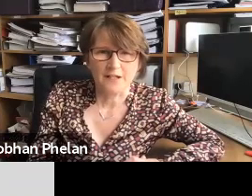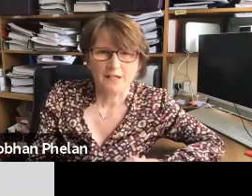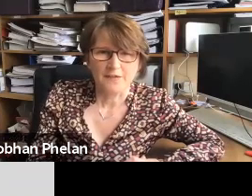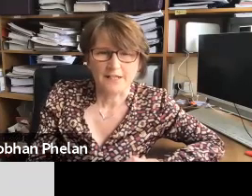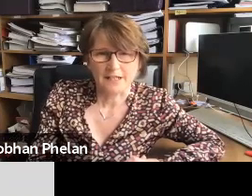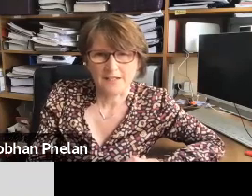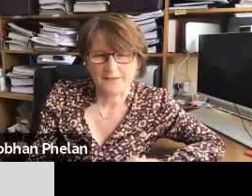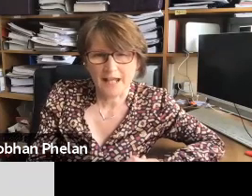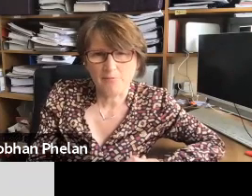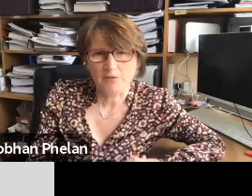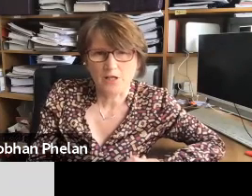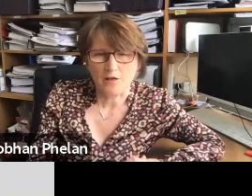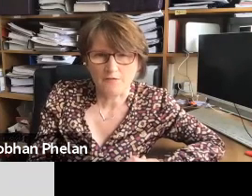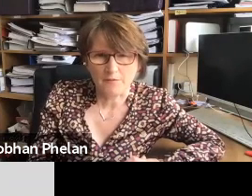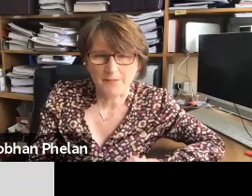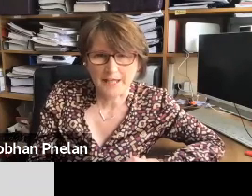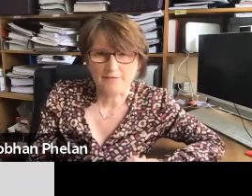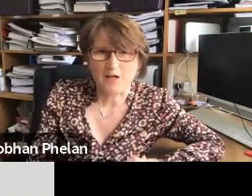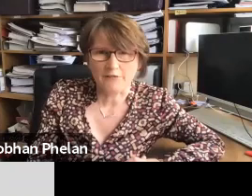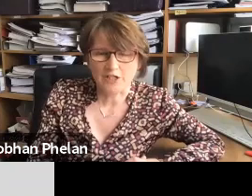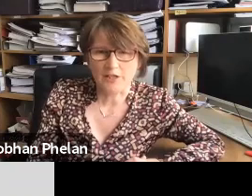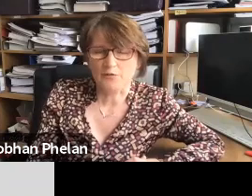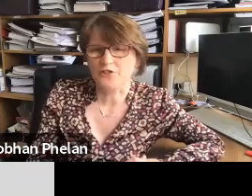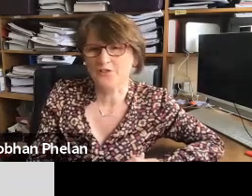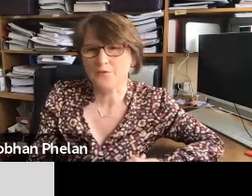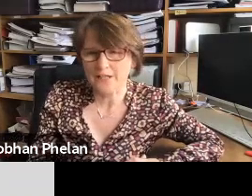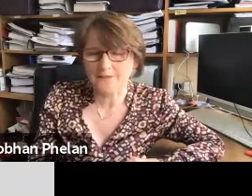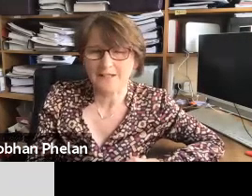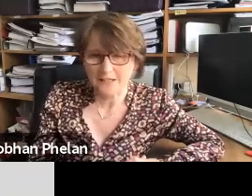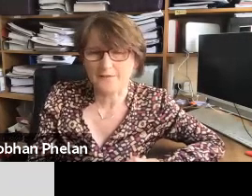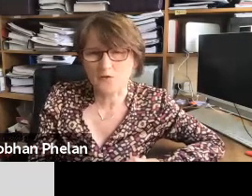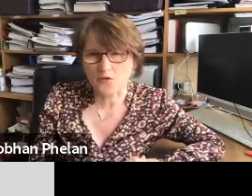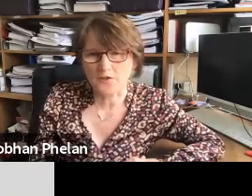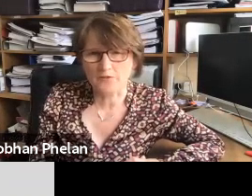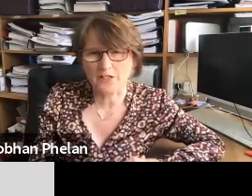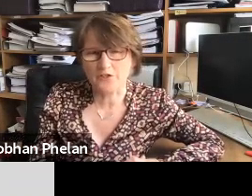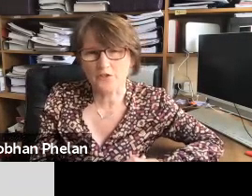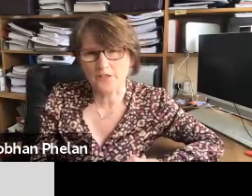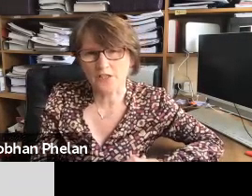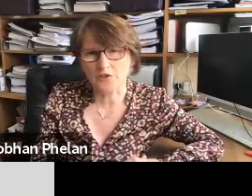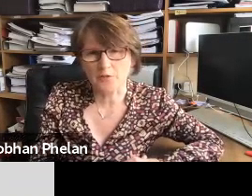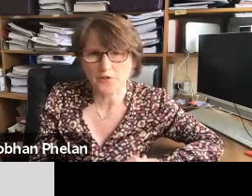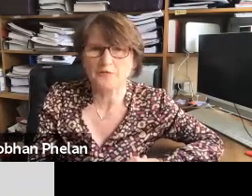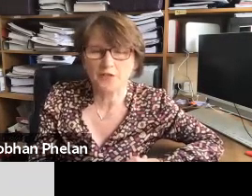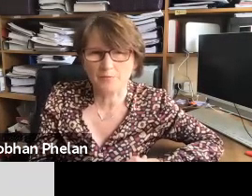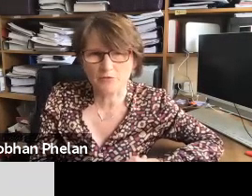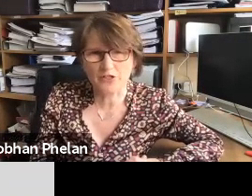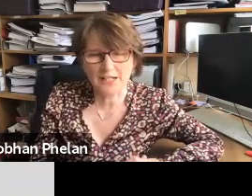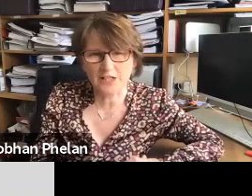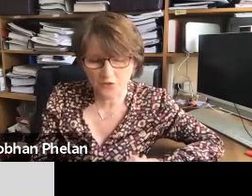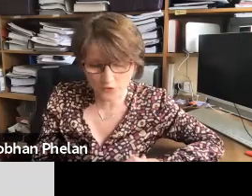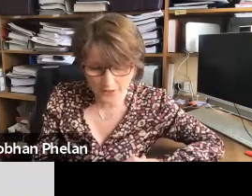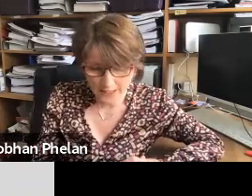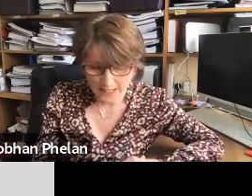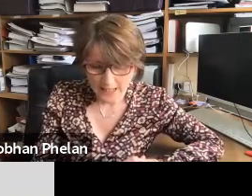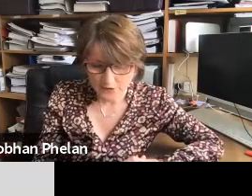provision that is capable of being far-reaching, but it is of course subject to the interpretative approach